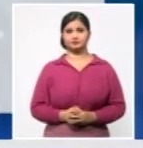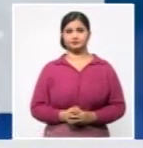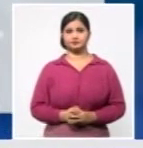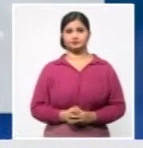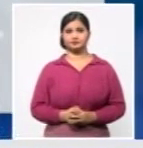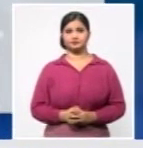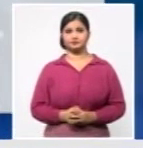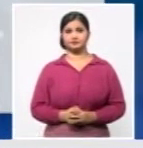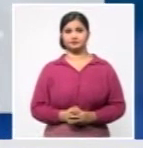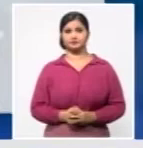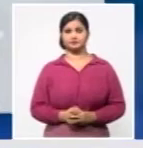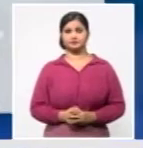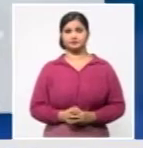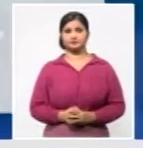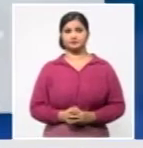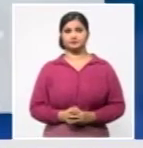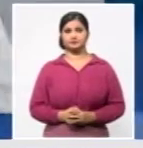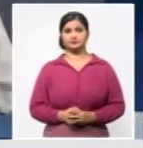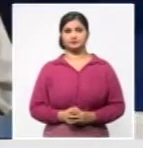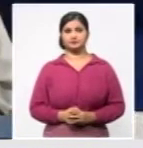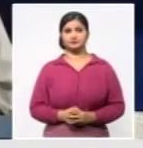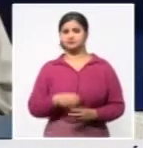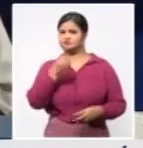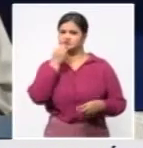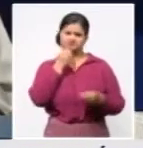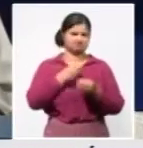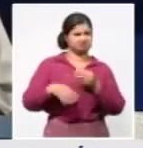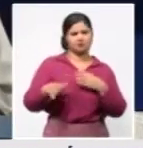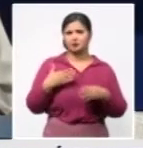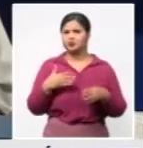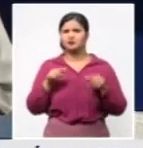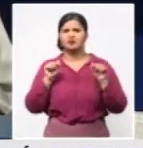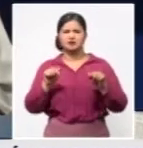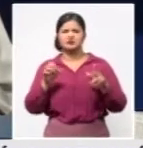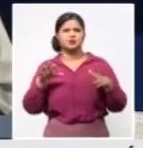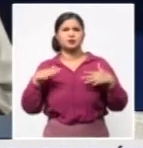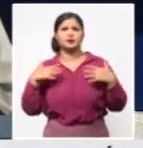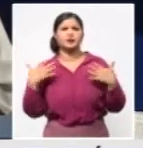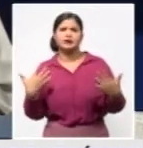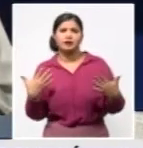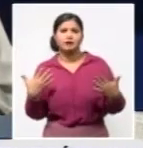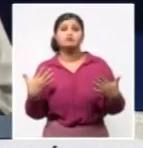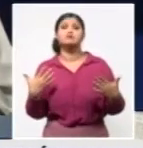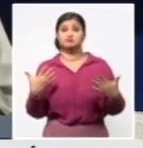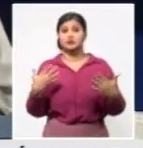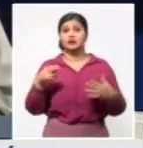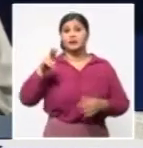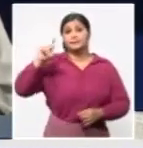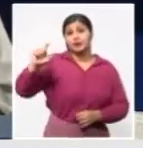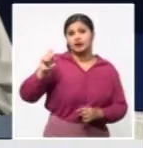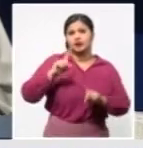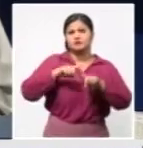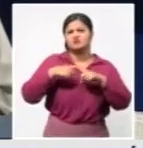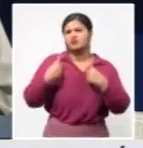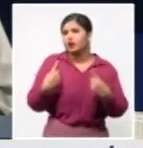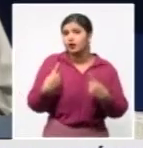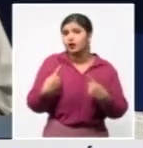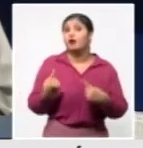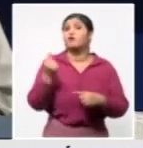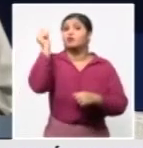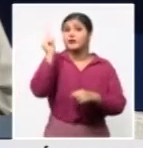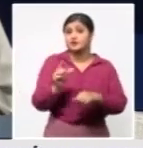Villa Clara, but doesn't affect the province's COVID-19 statistics as the individual contracted the virus